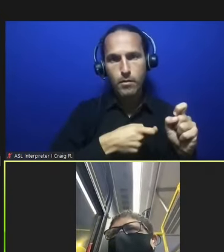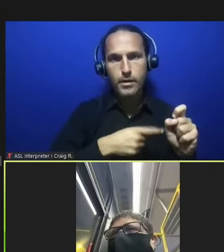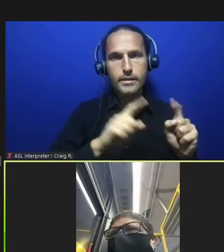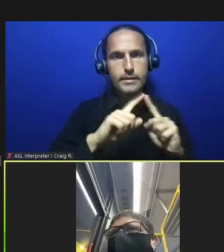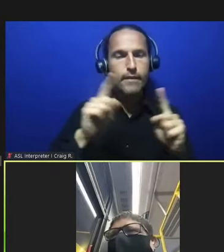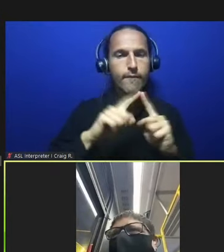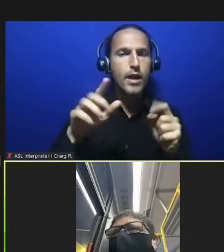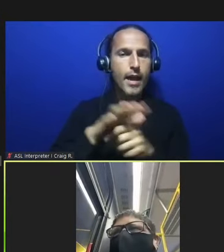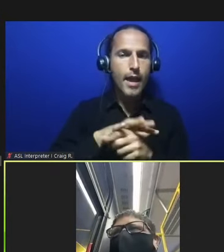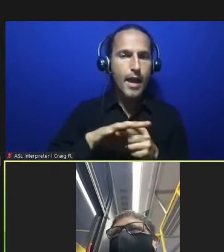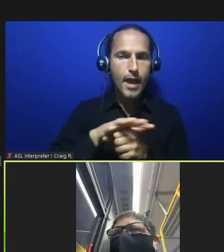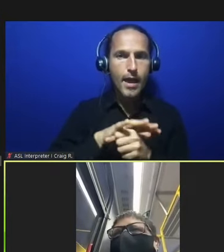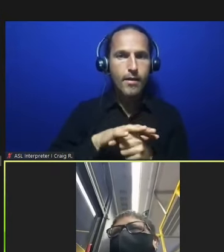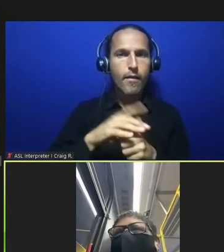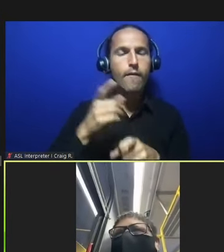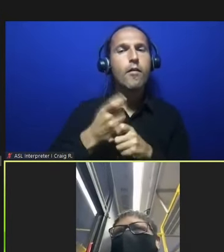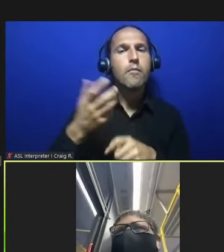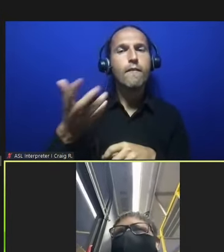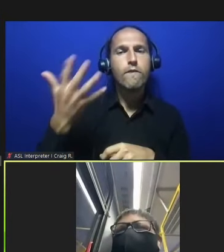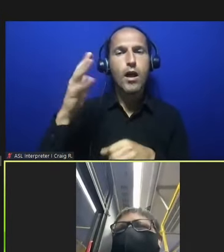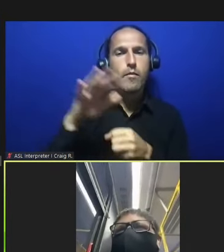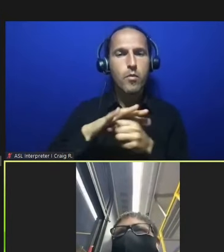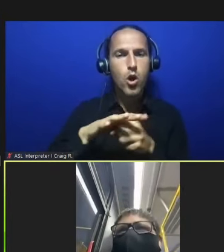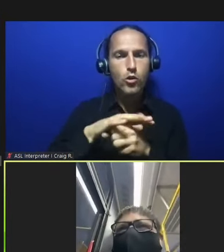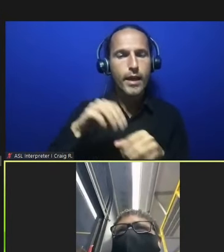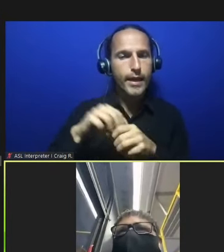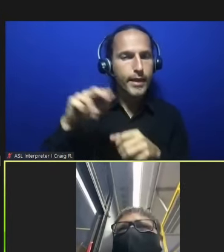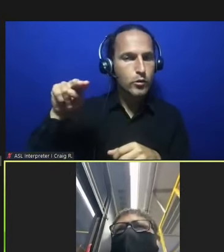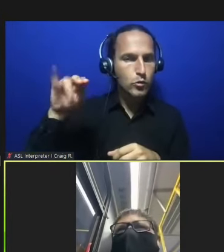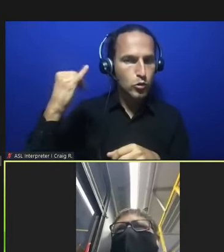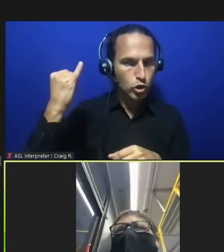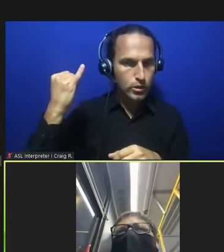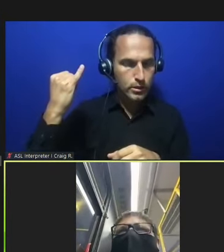different areas from the five boroughs in New Jersey